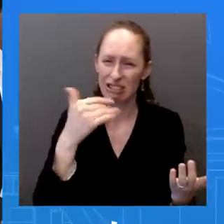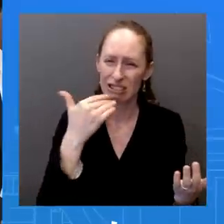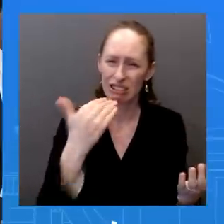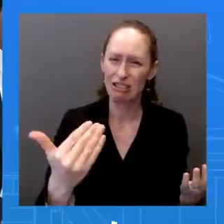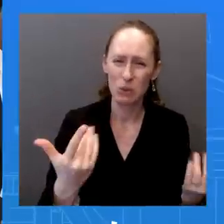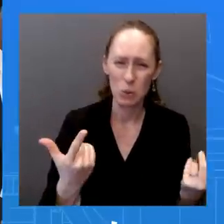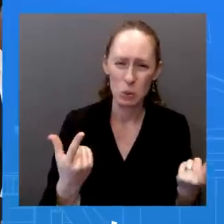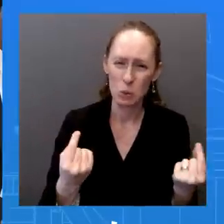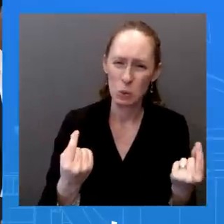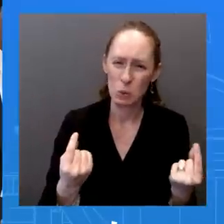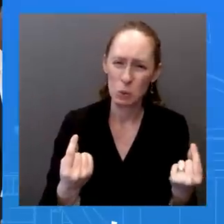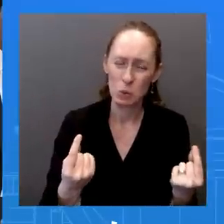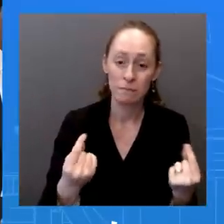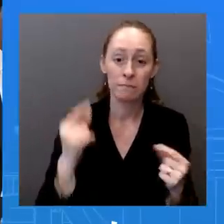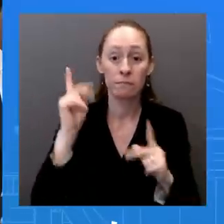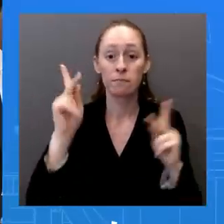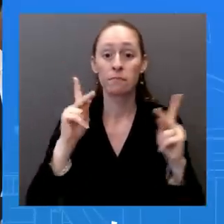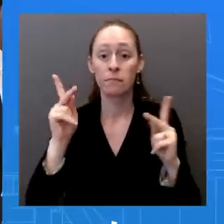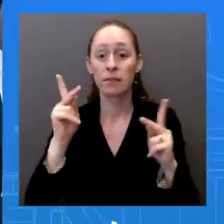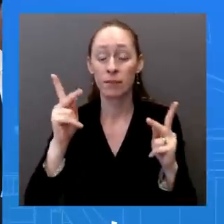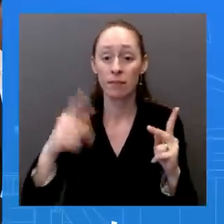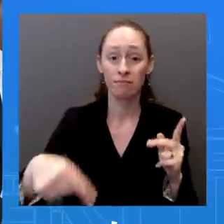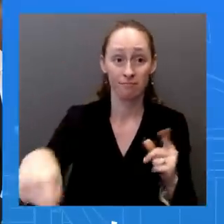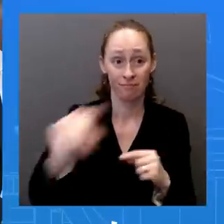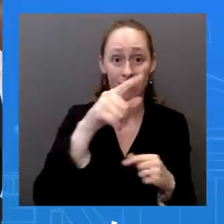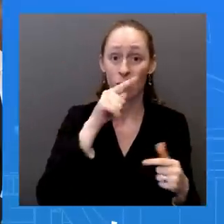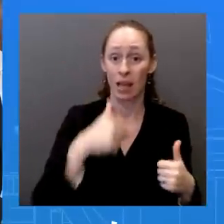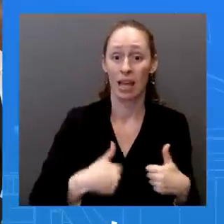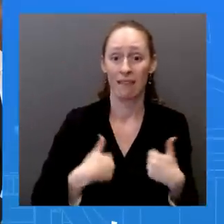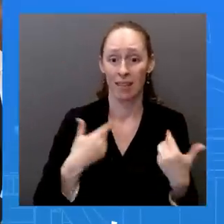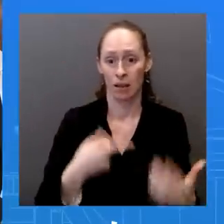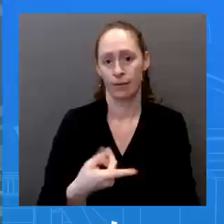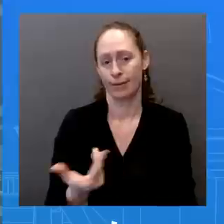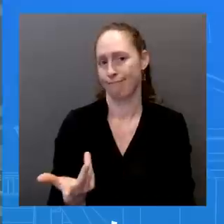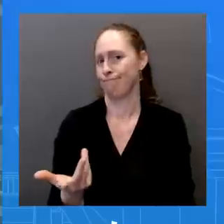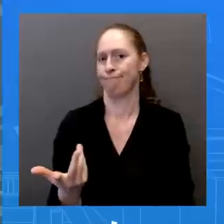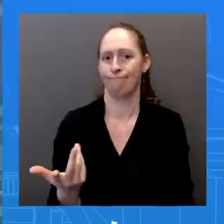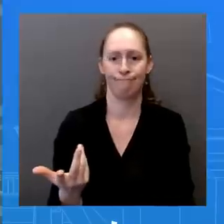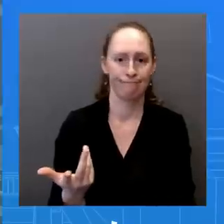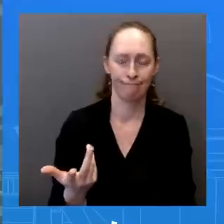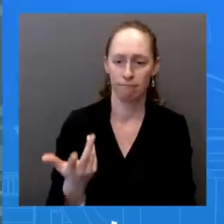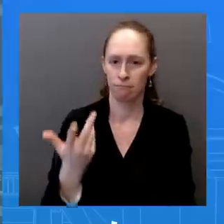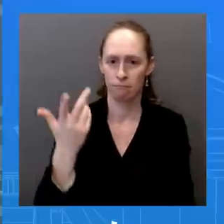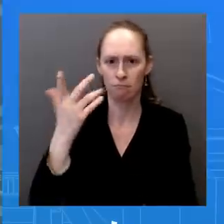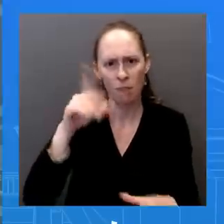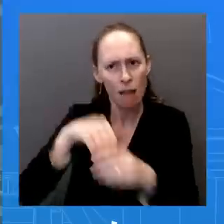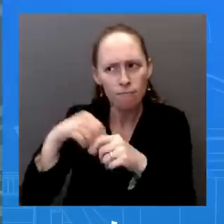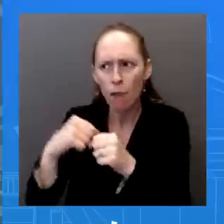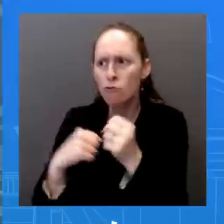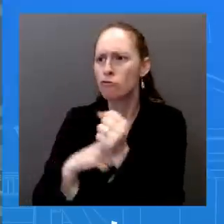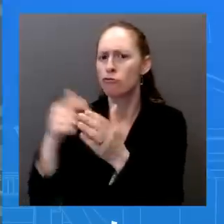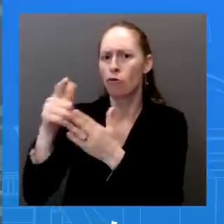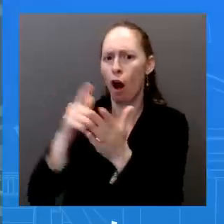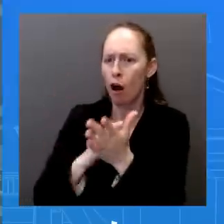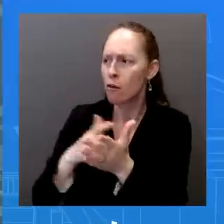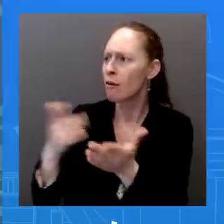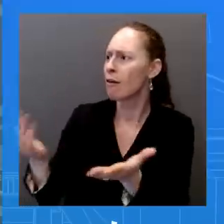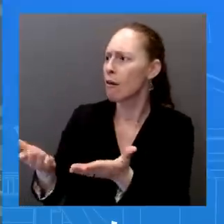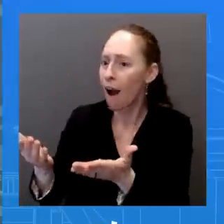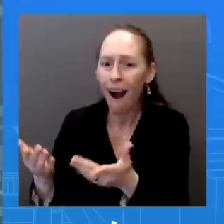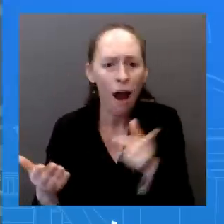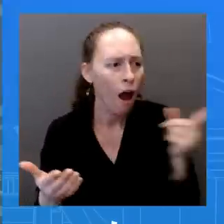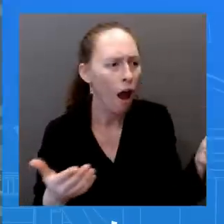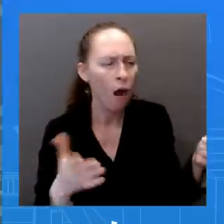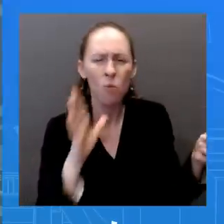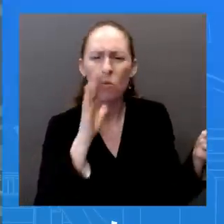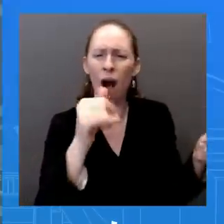cetera, why more hasn't been done to shore that up and what your plans are there? So just on the grid, just to give you a little bit on the update that we